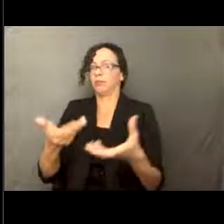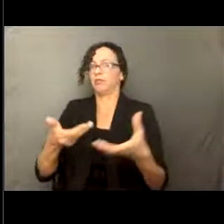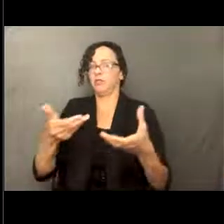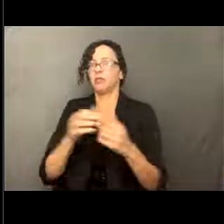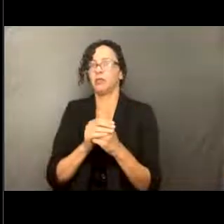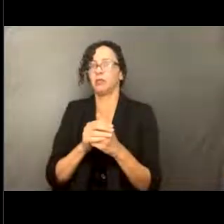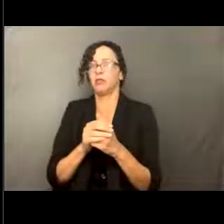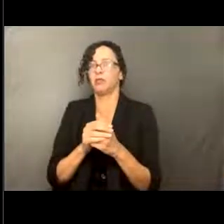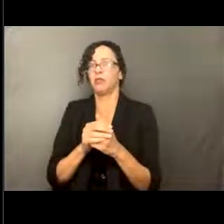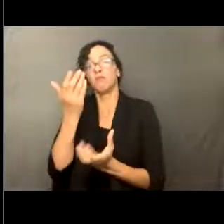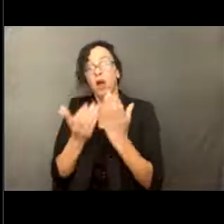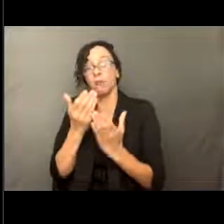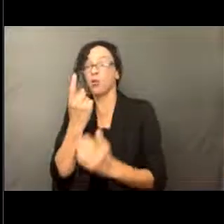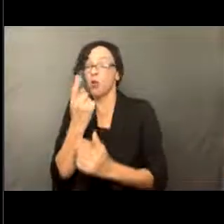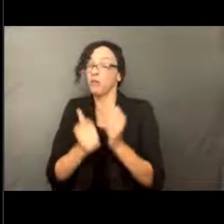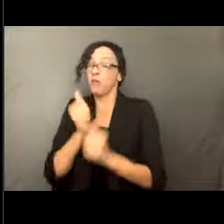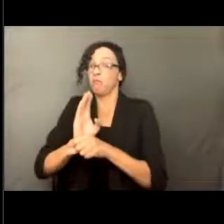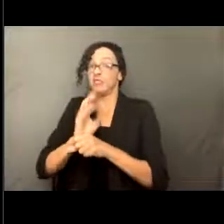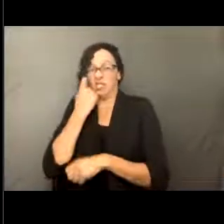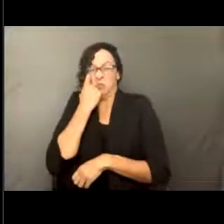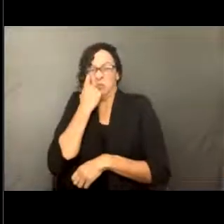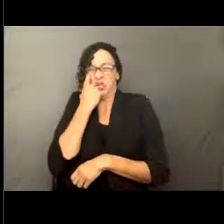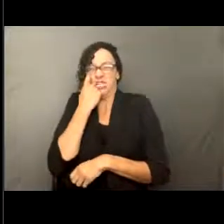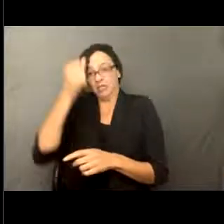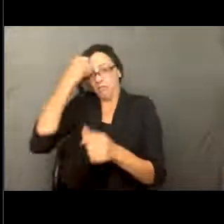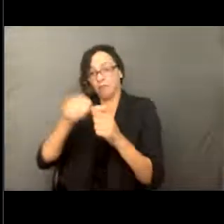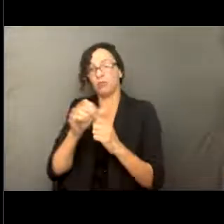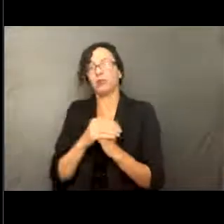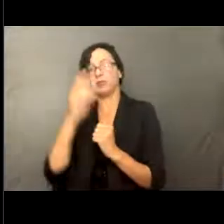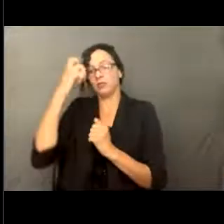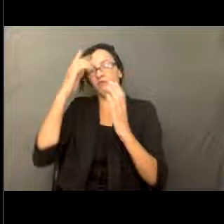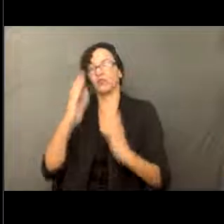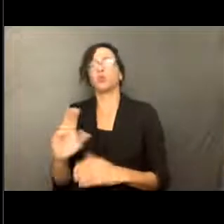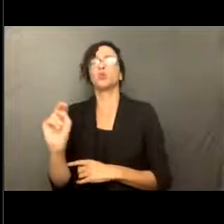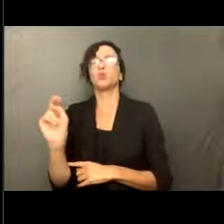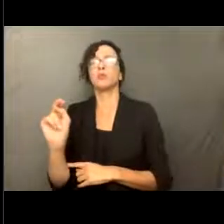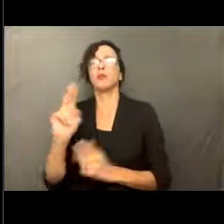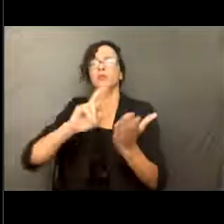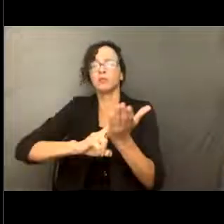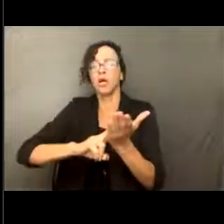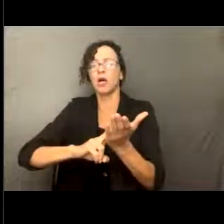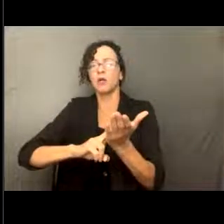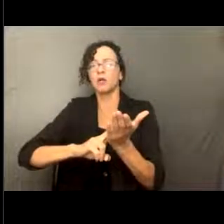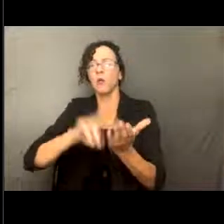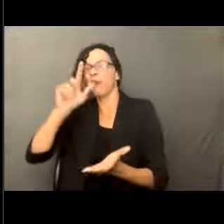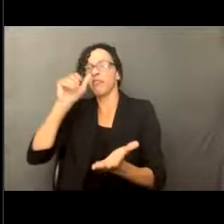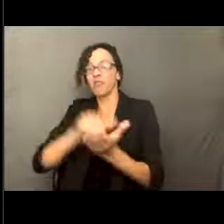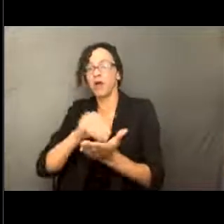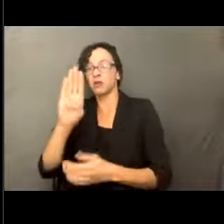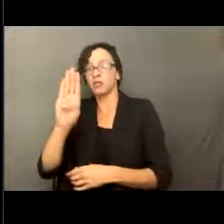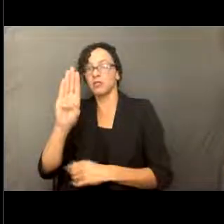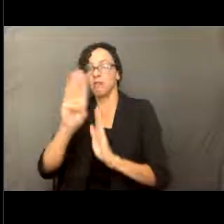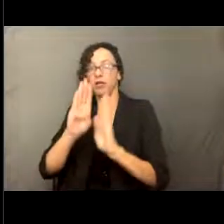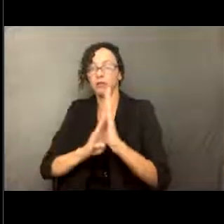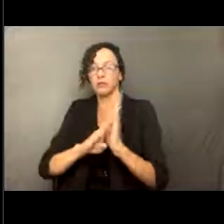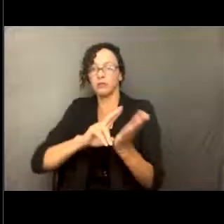memory. Governor Newsom signed nearly 1,000 bills. I think the actual number was